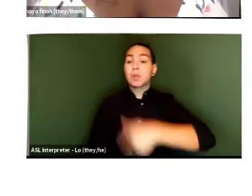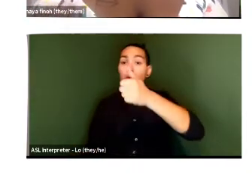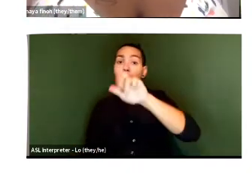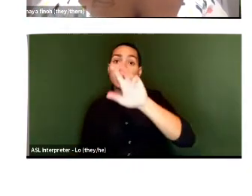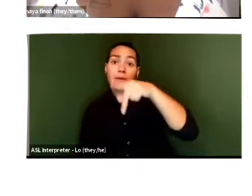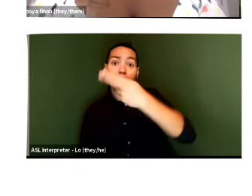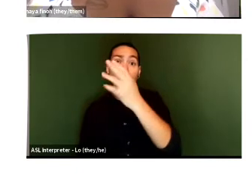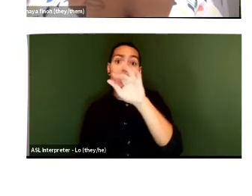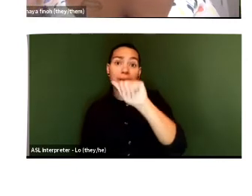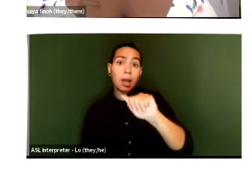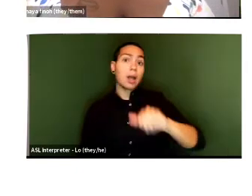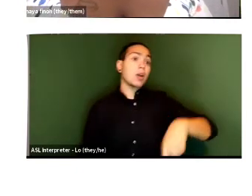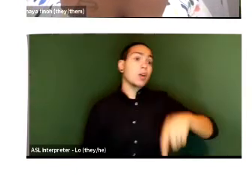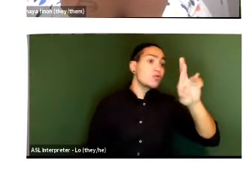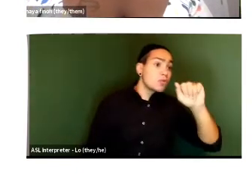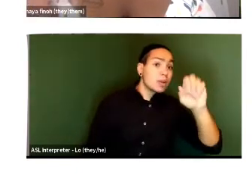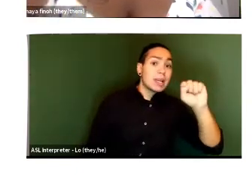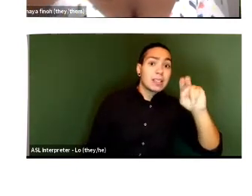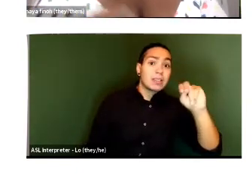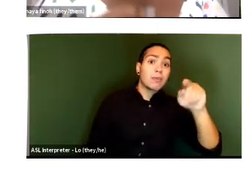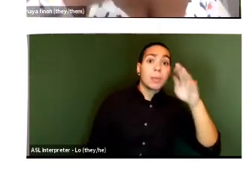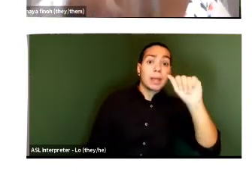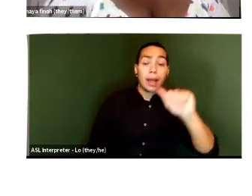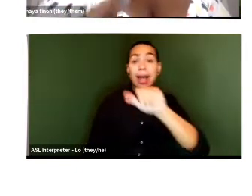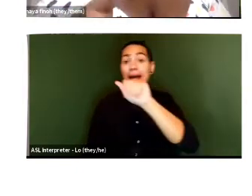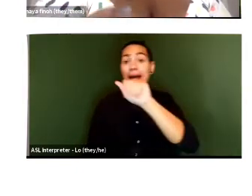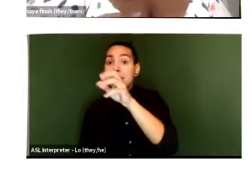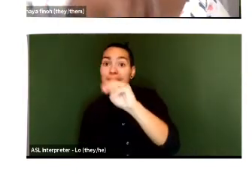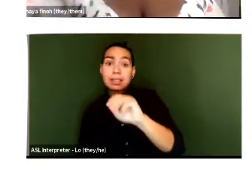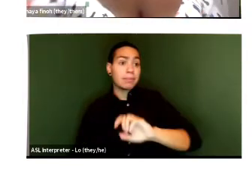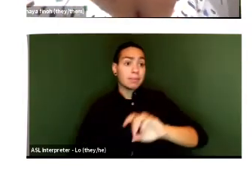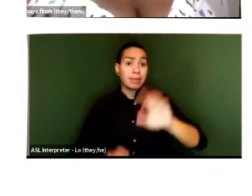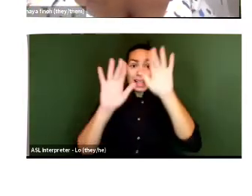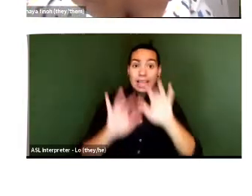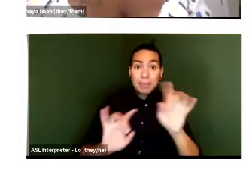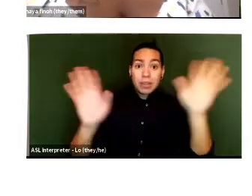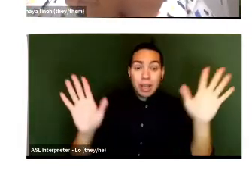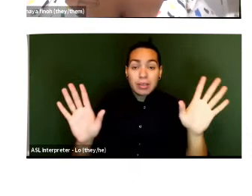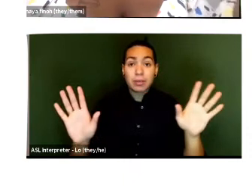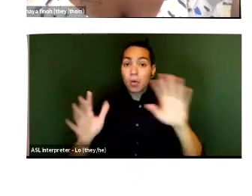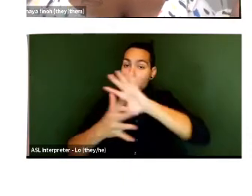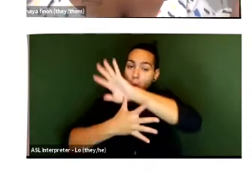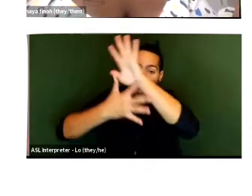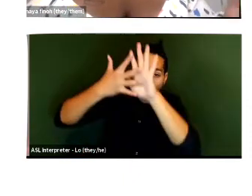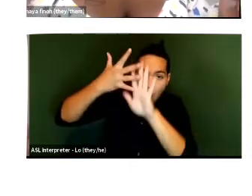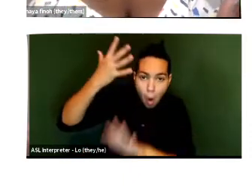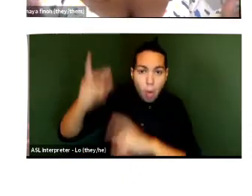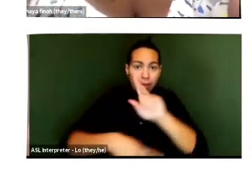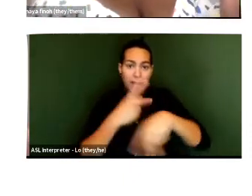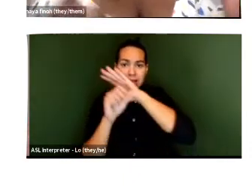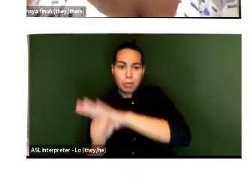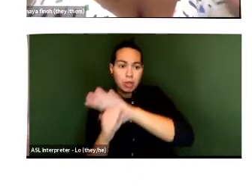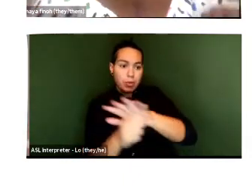transphobia, ableism, fat phobia, climate catastrophe. Like, there are Black people who live and